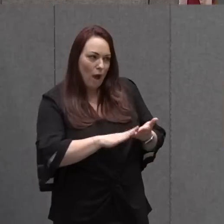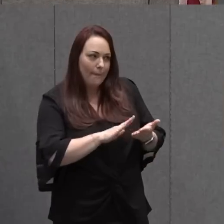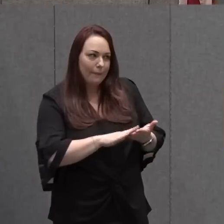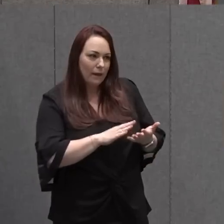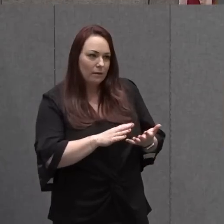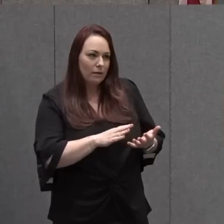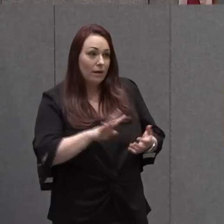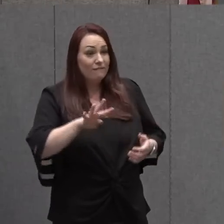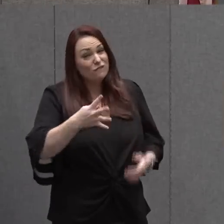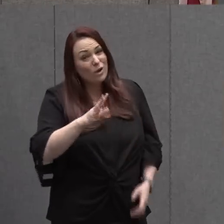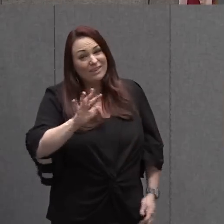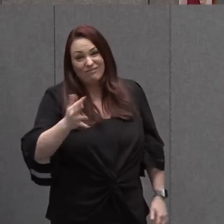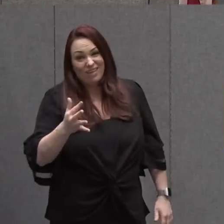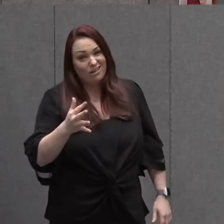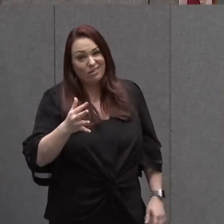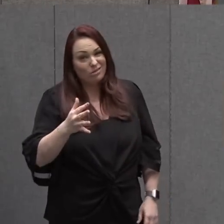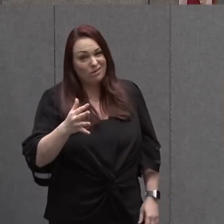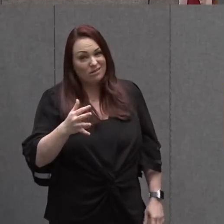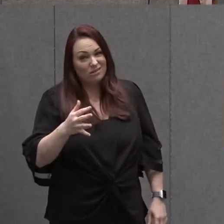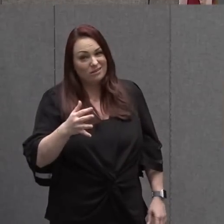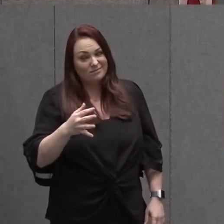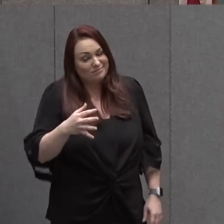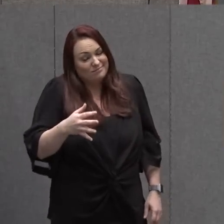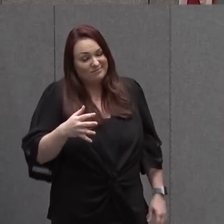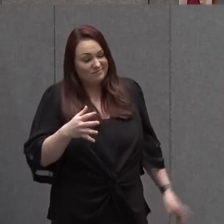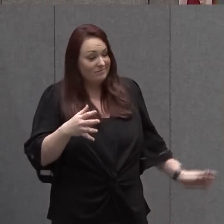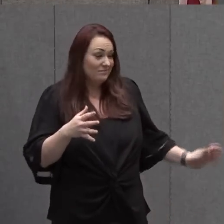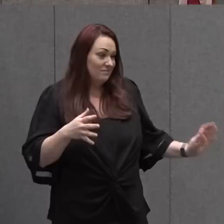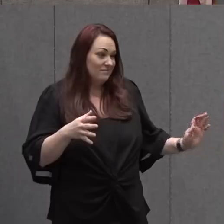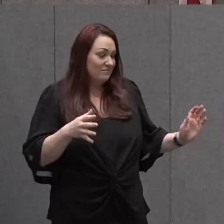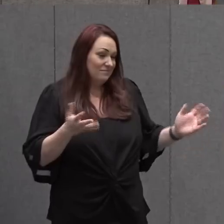our 4th and 5th graders out there, you know,